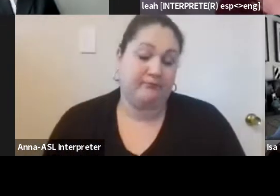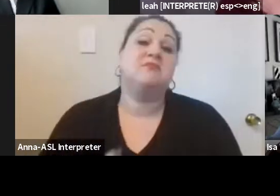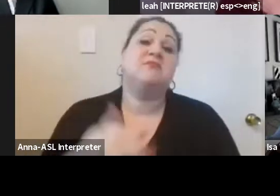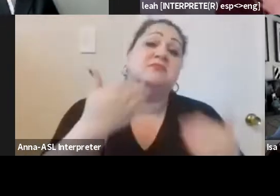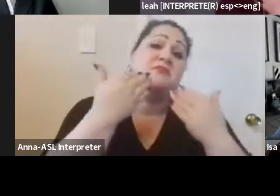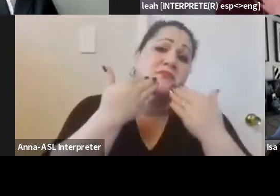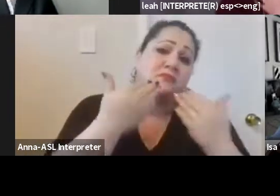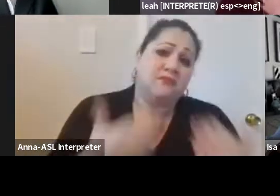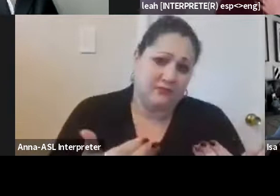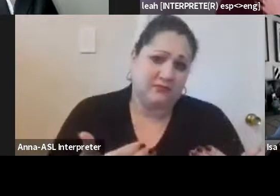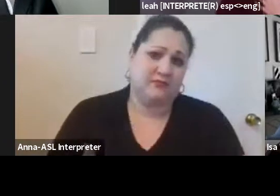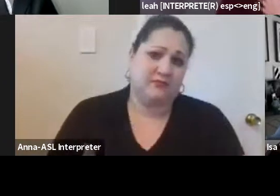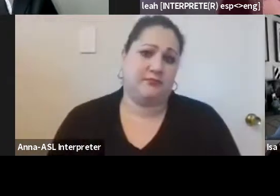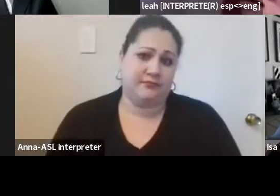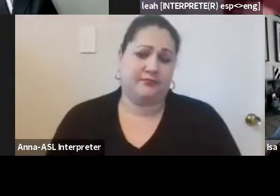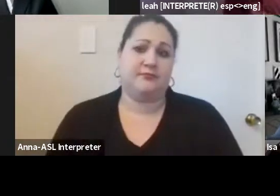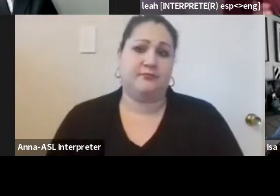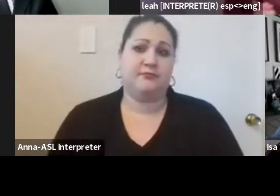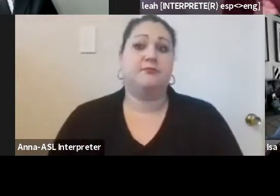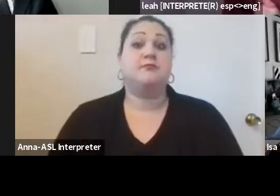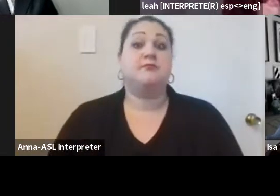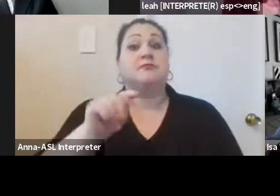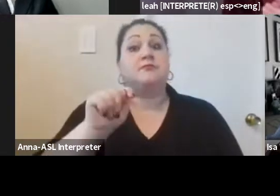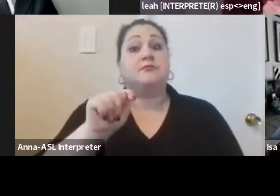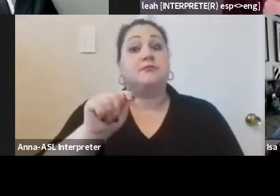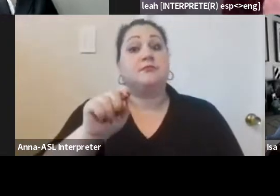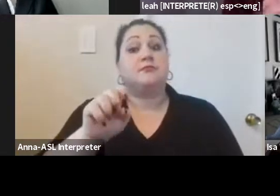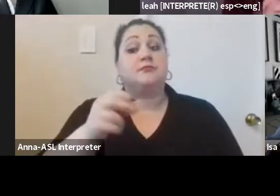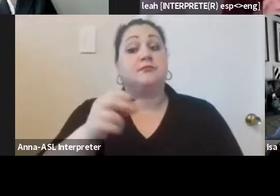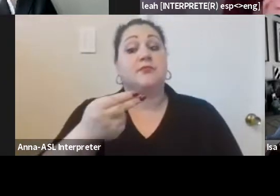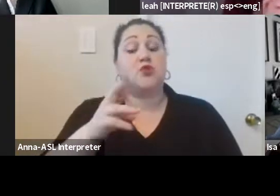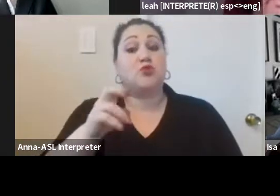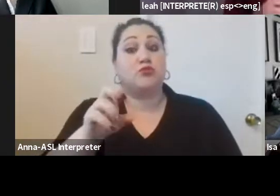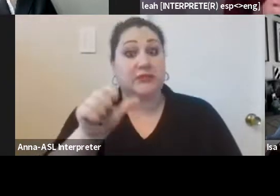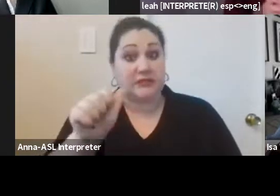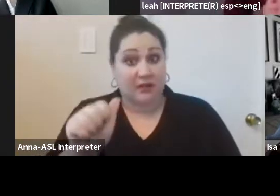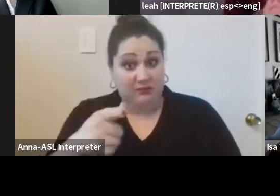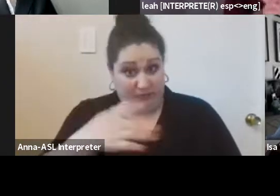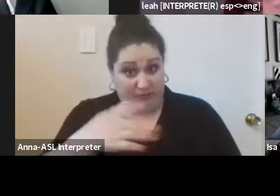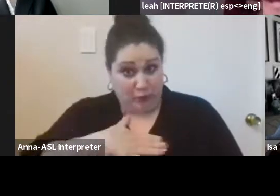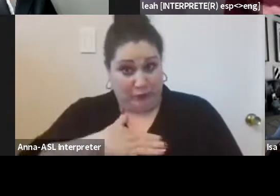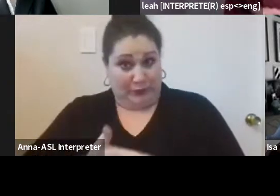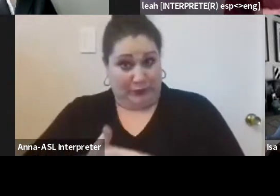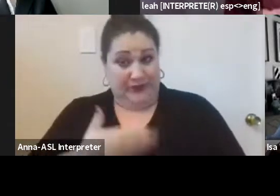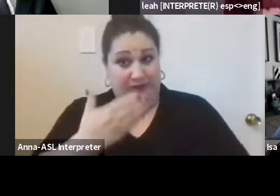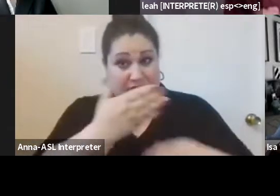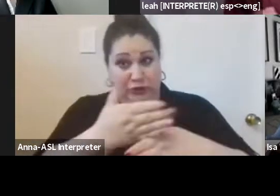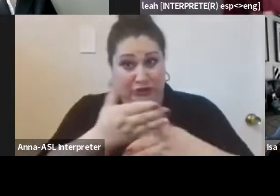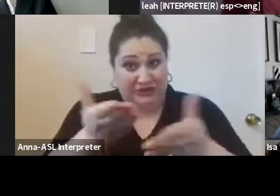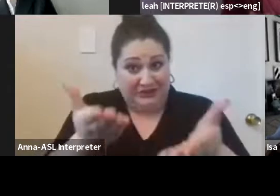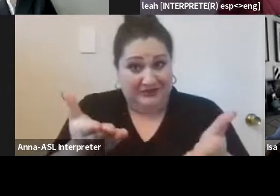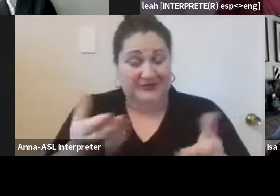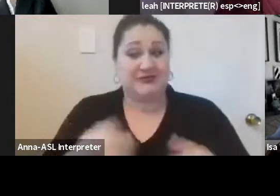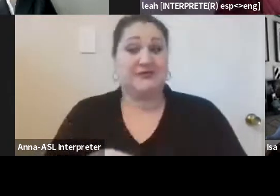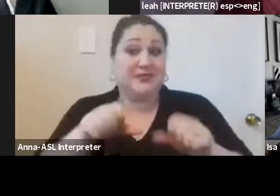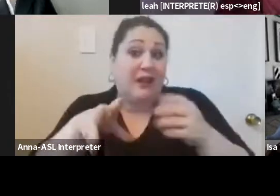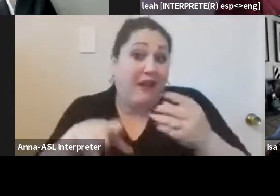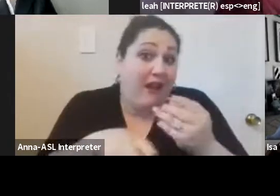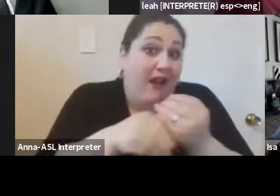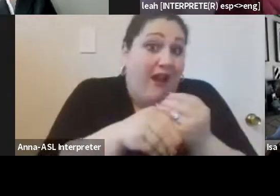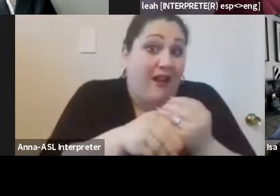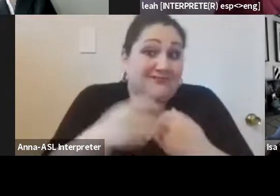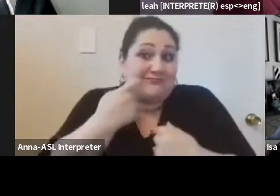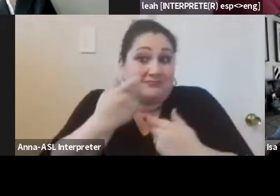you be willing to share more of your backstory next and kind of piggyback off on some of the things even Charlene shared with